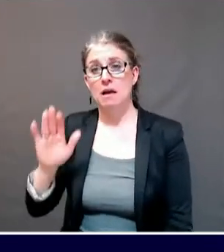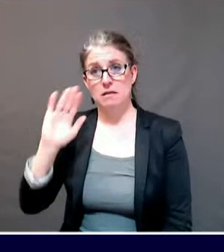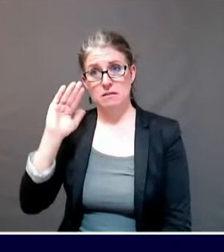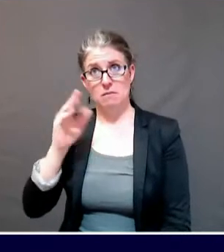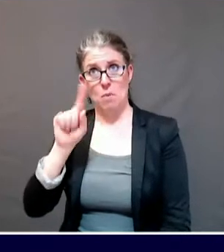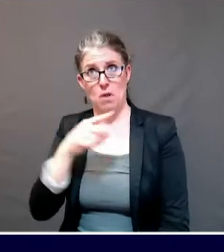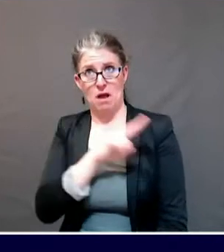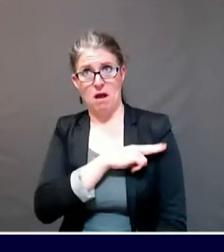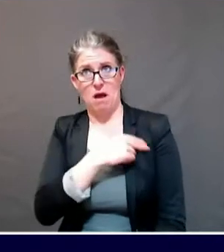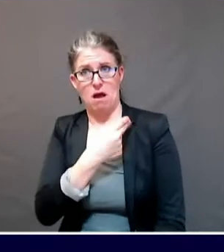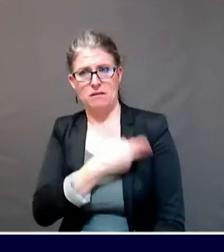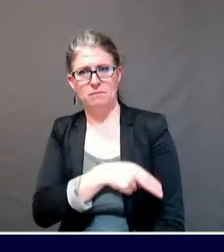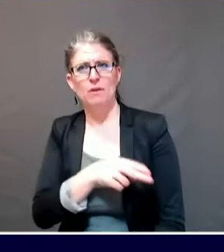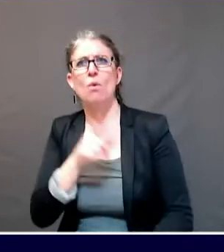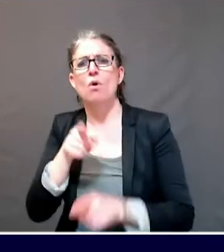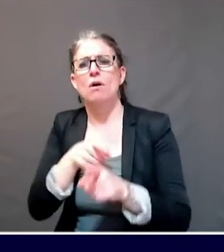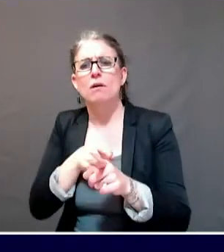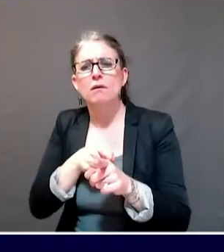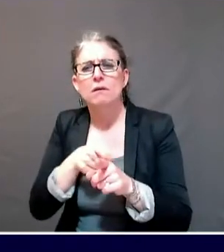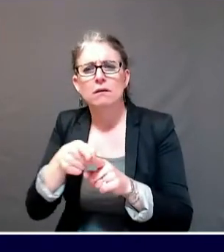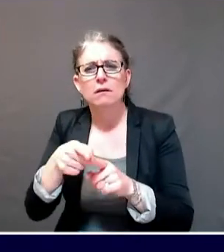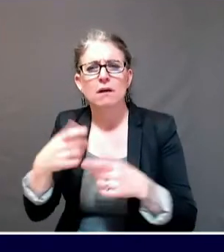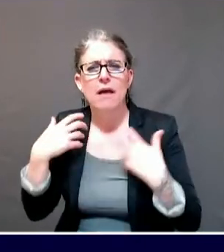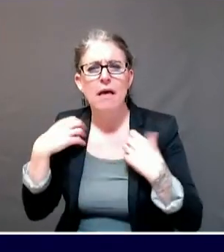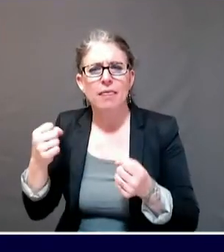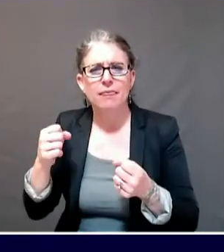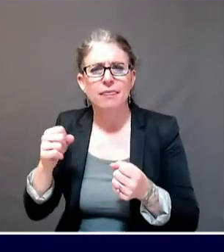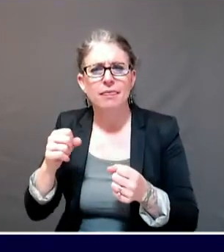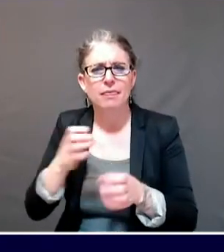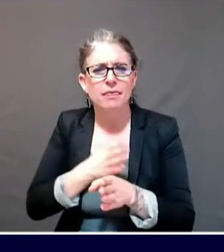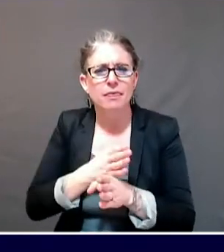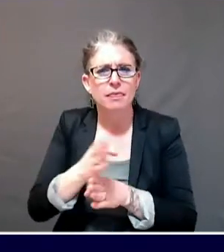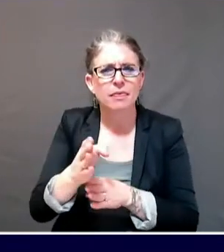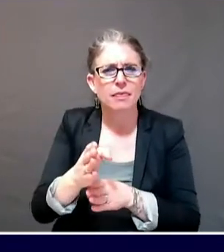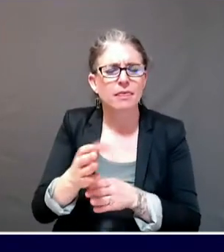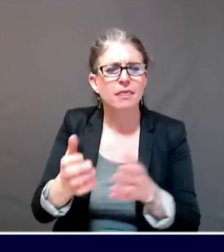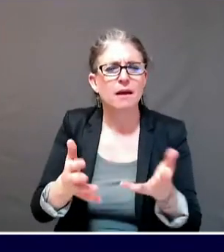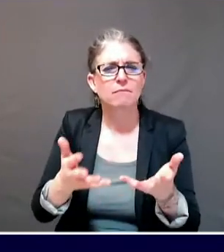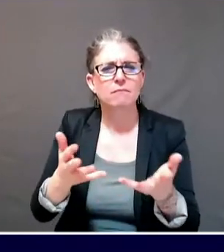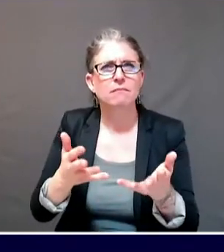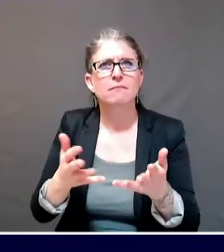hospitals, and they're specifically from their vaccine coordinators or their